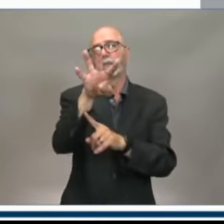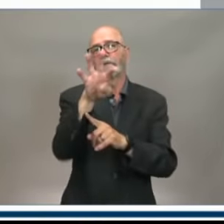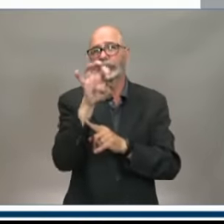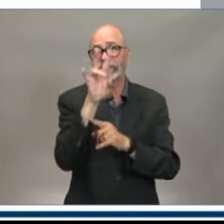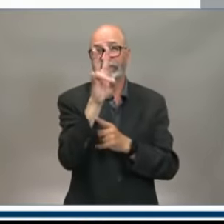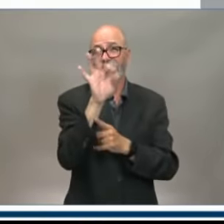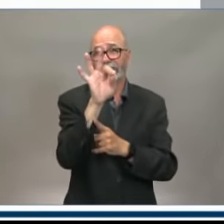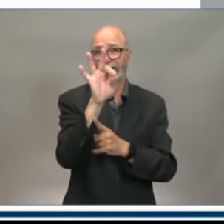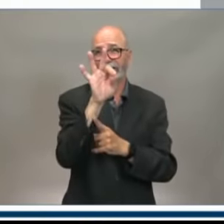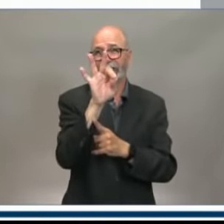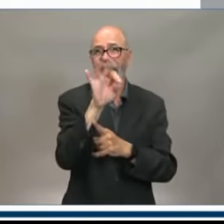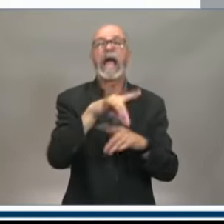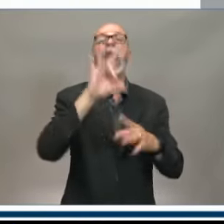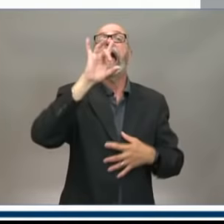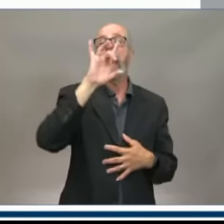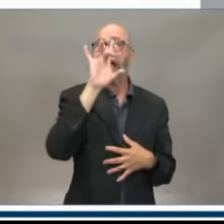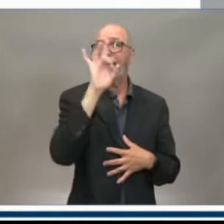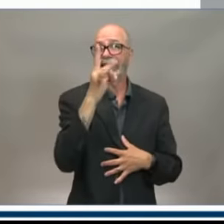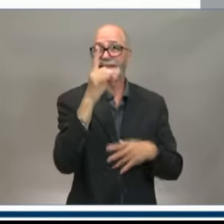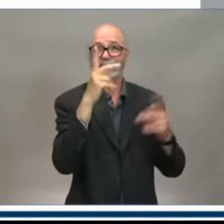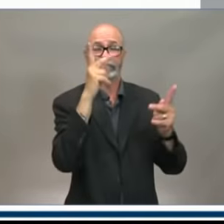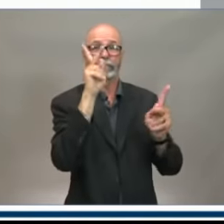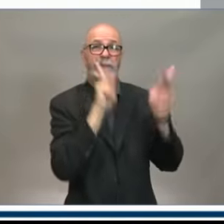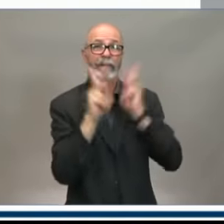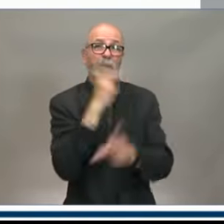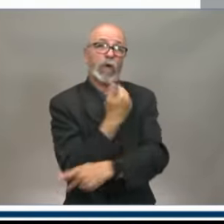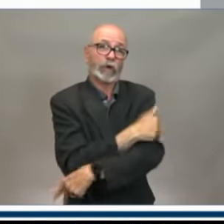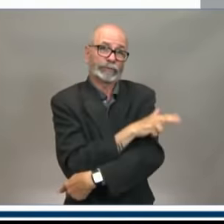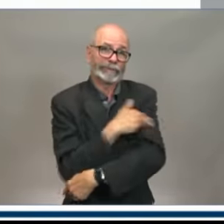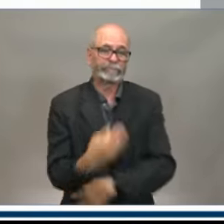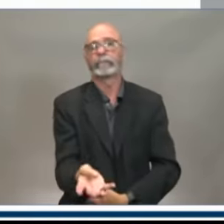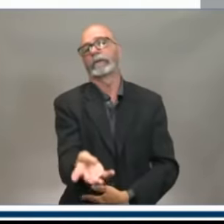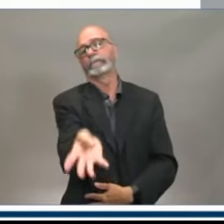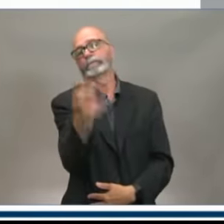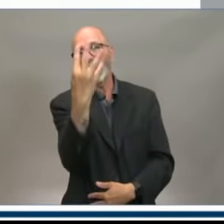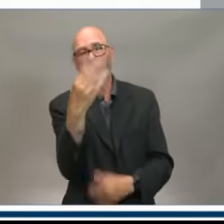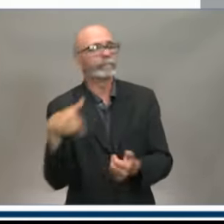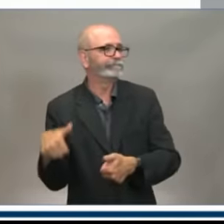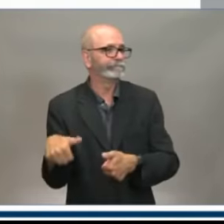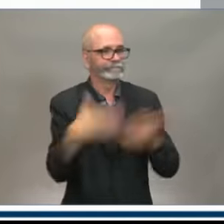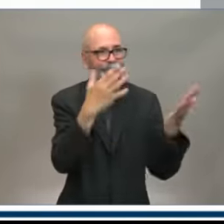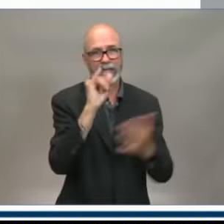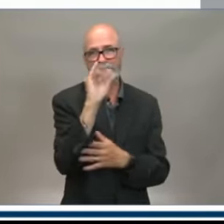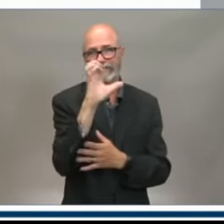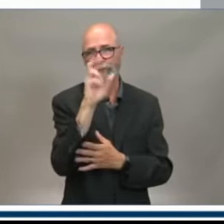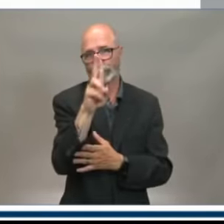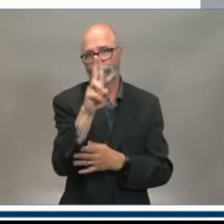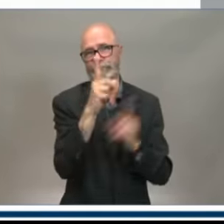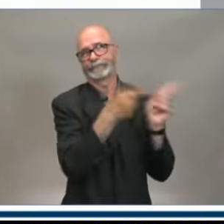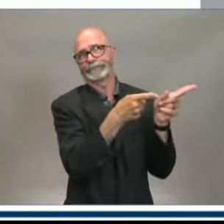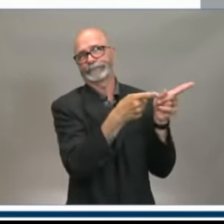those in intensive care. 961 people can be considered recovered. We now have had